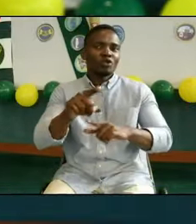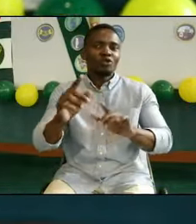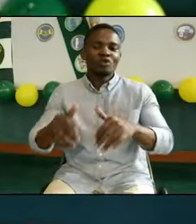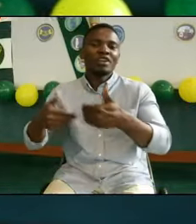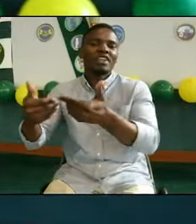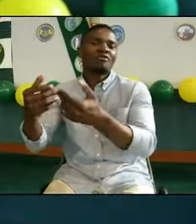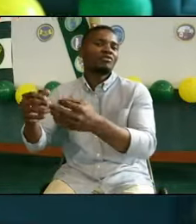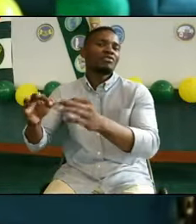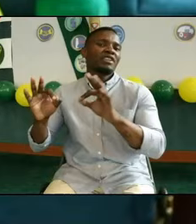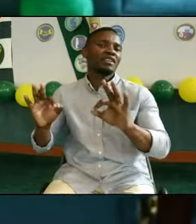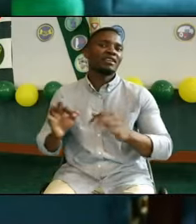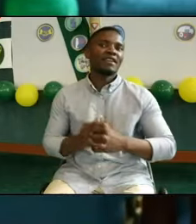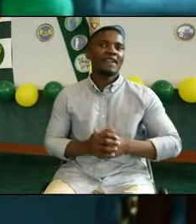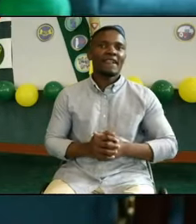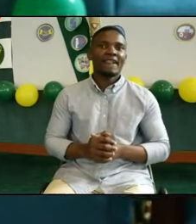free.